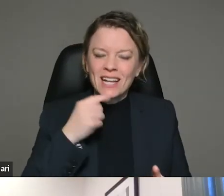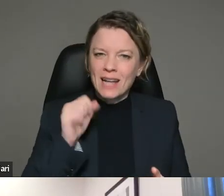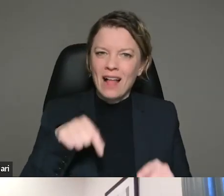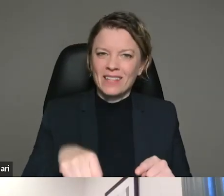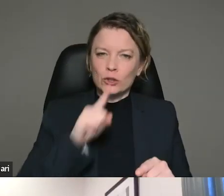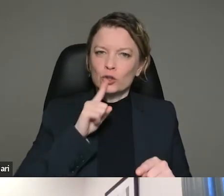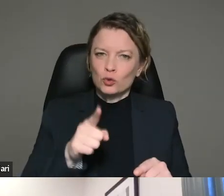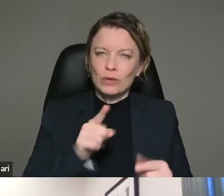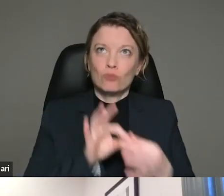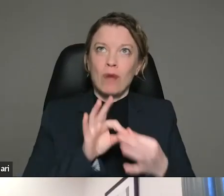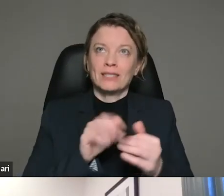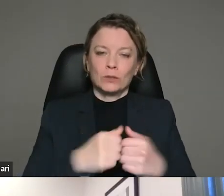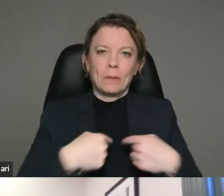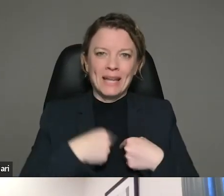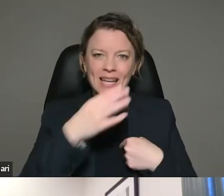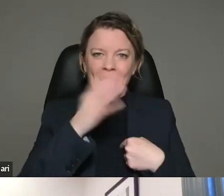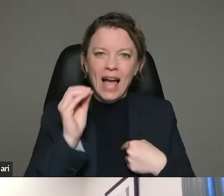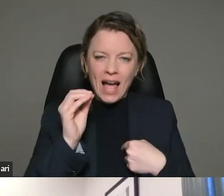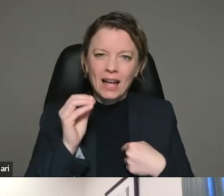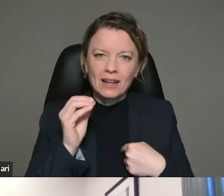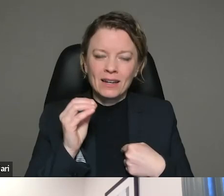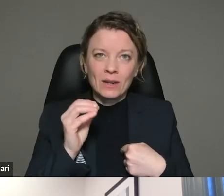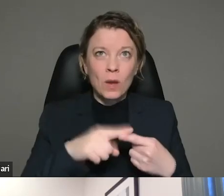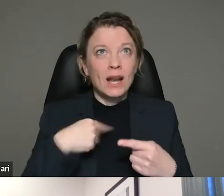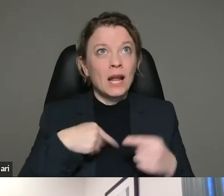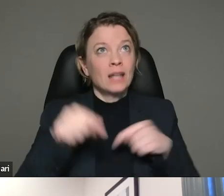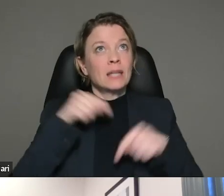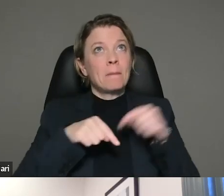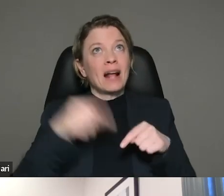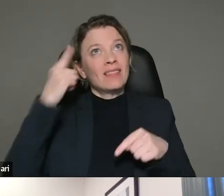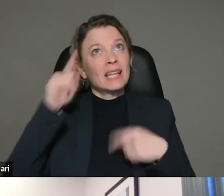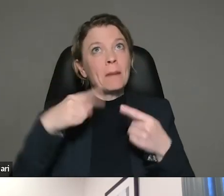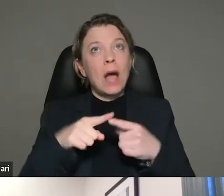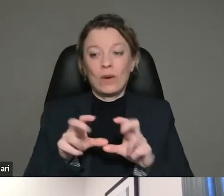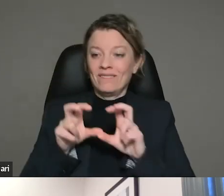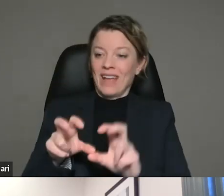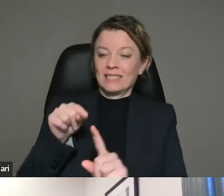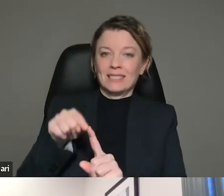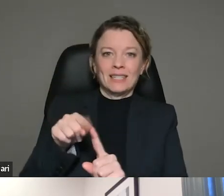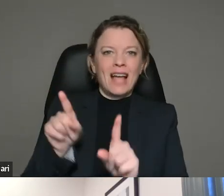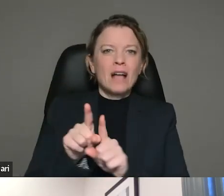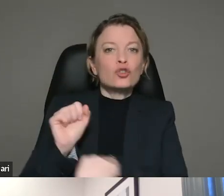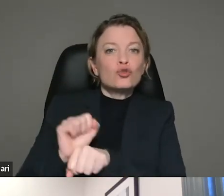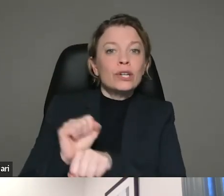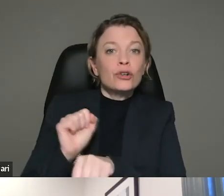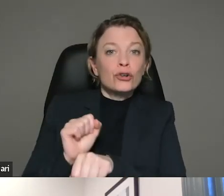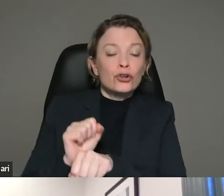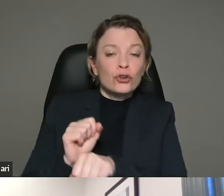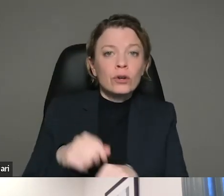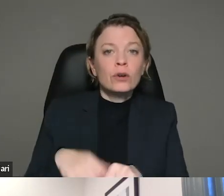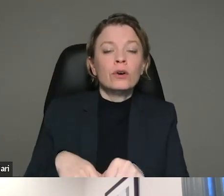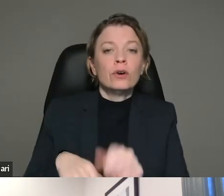that for me, particularly as we step back and think about investing as a career choice, finding your